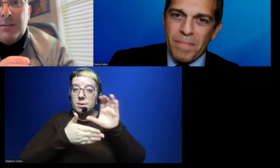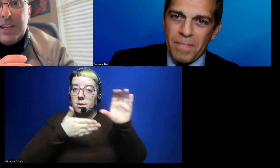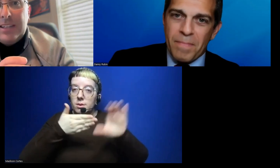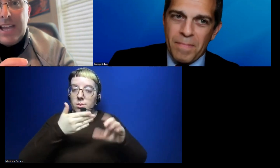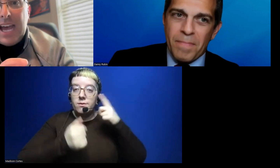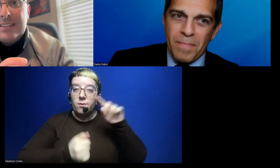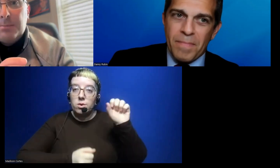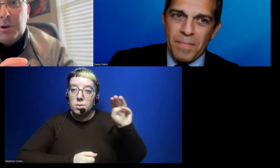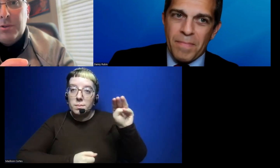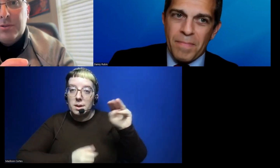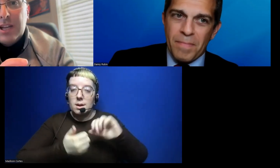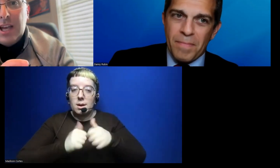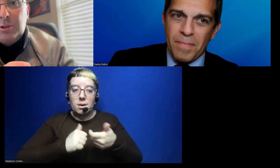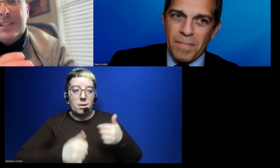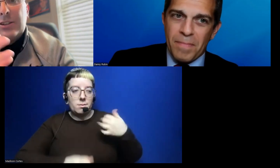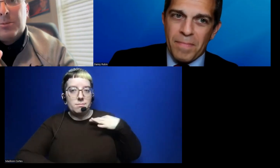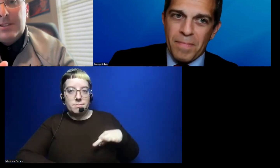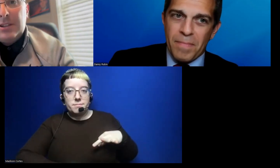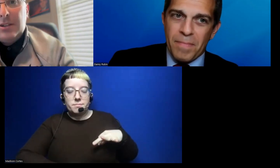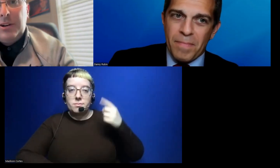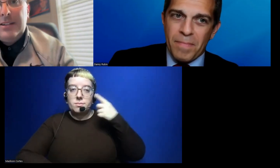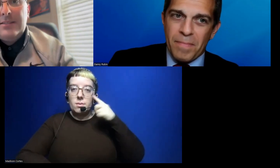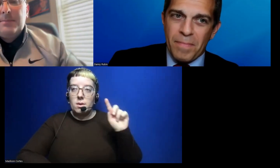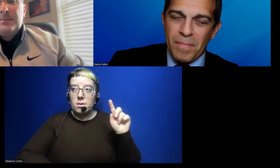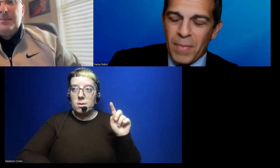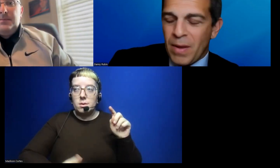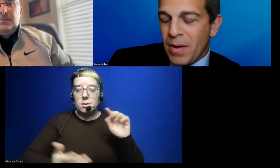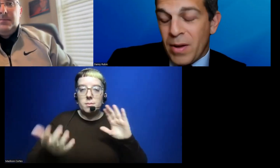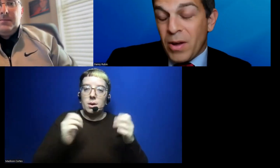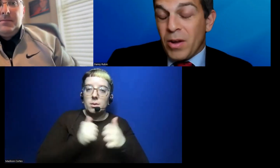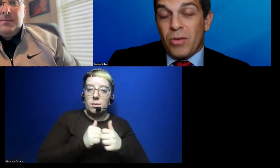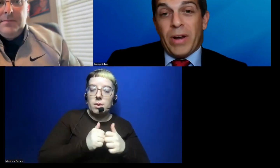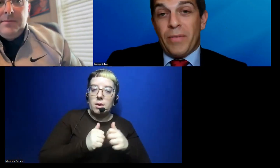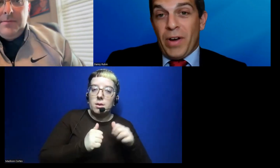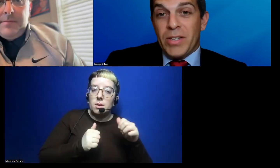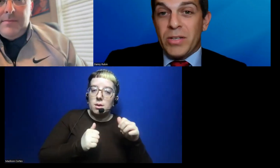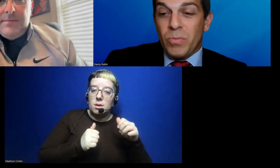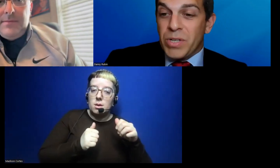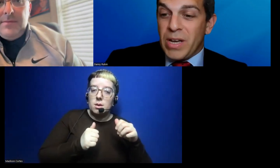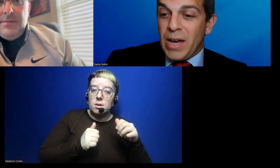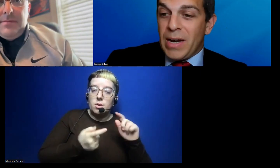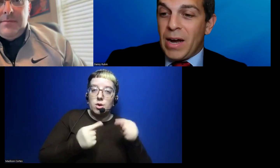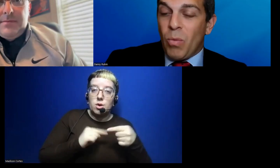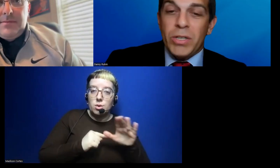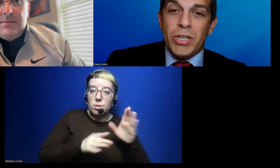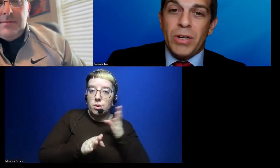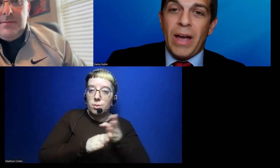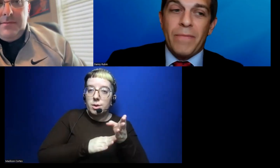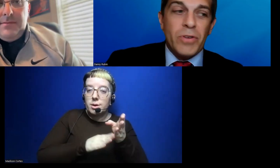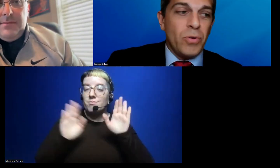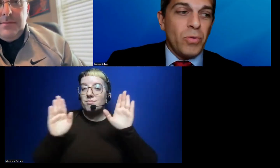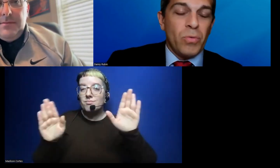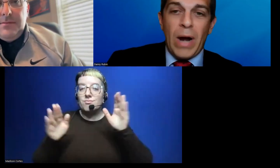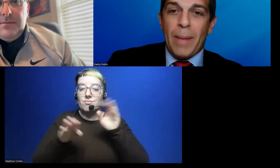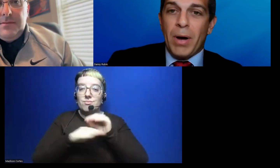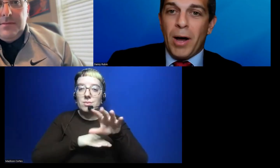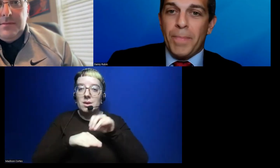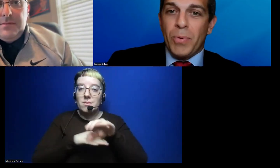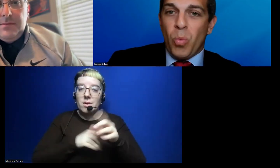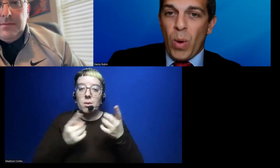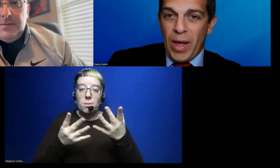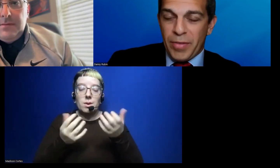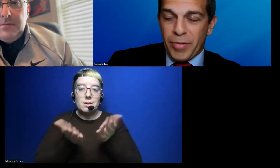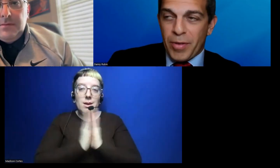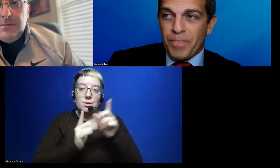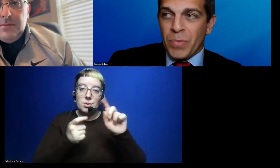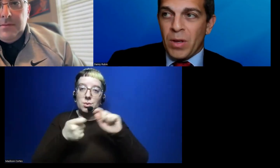be a benefit as opposed to a detriment to your careers. great advice once again. I want to have you wrap